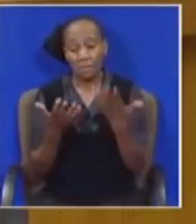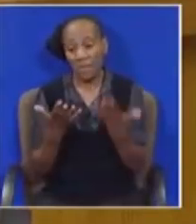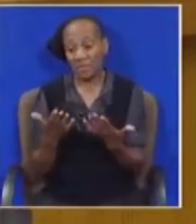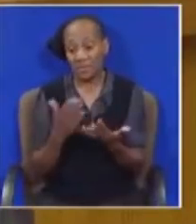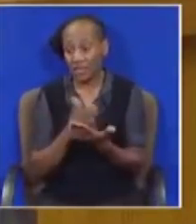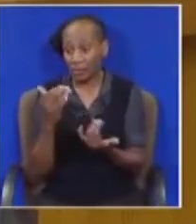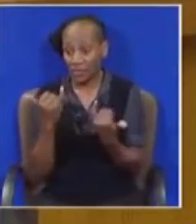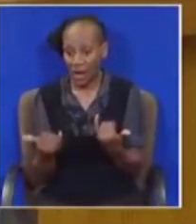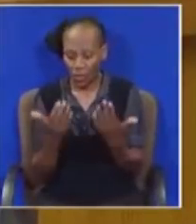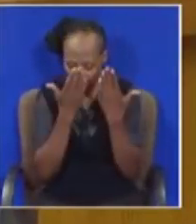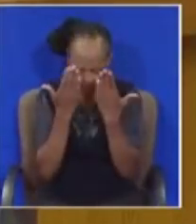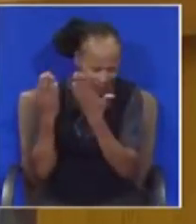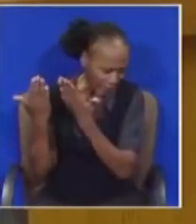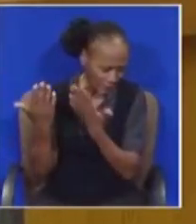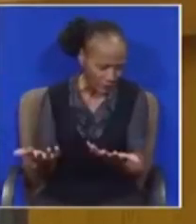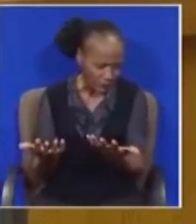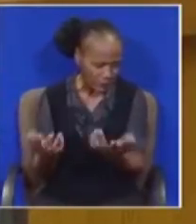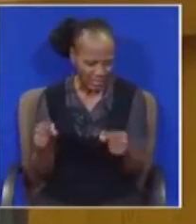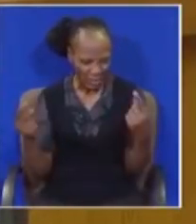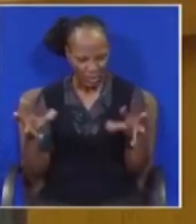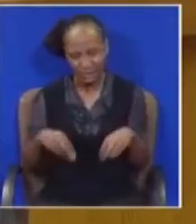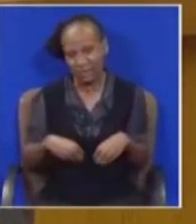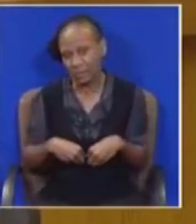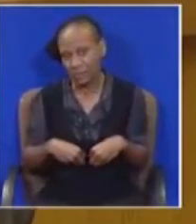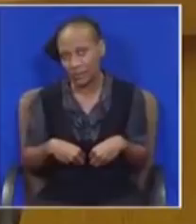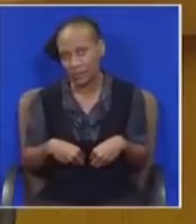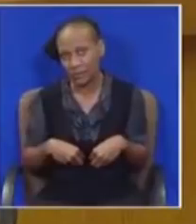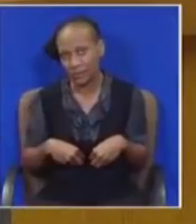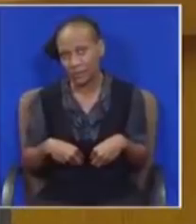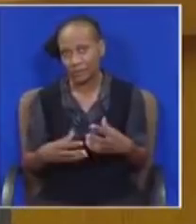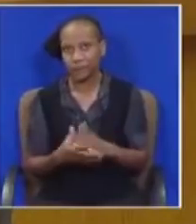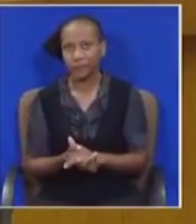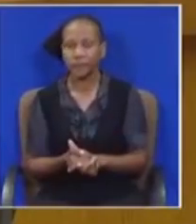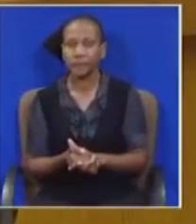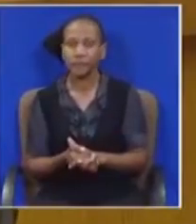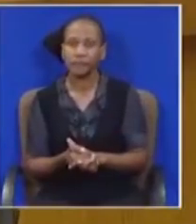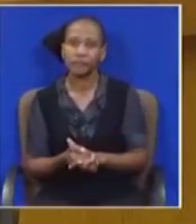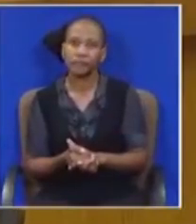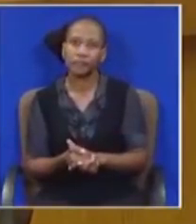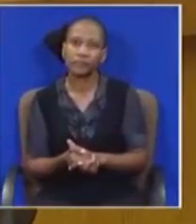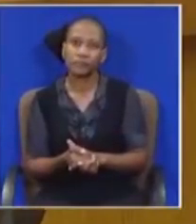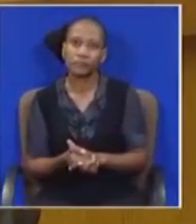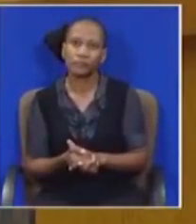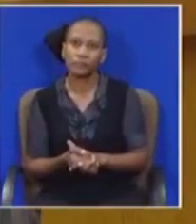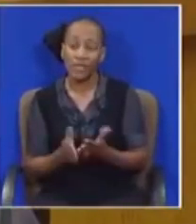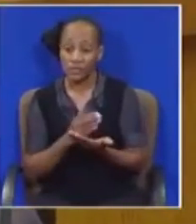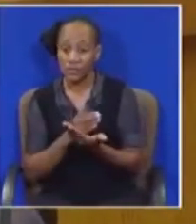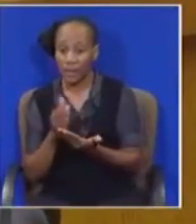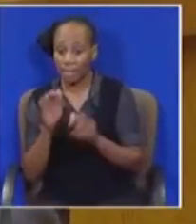ashamed to accept. The danger that there are those who